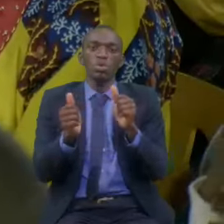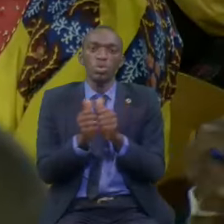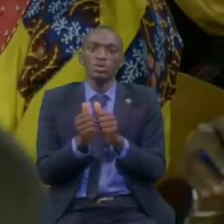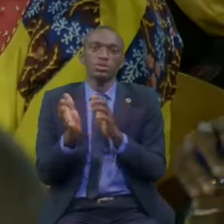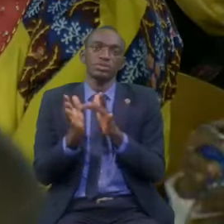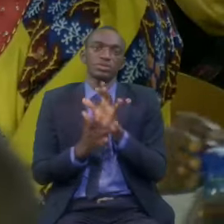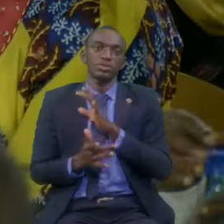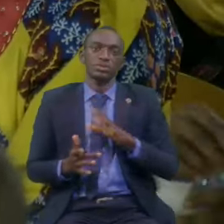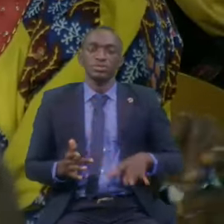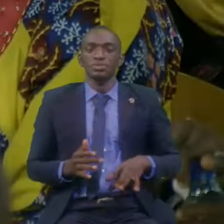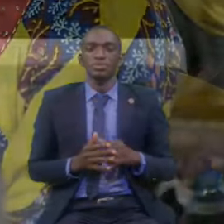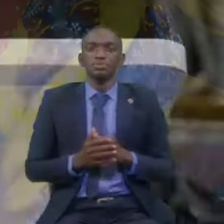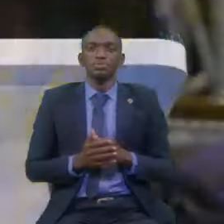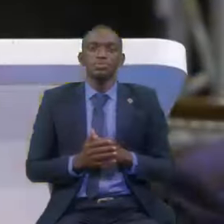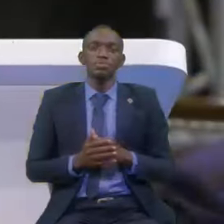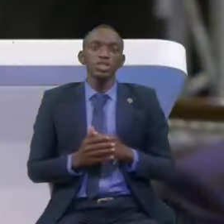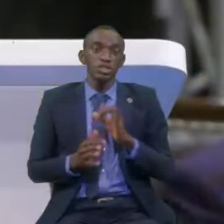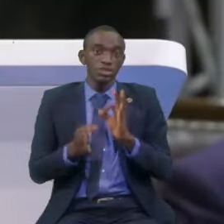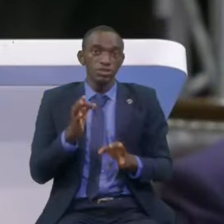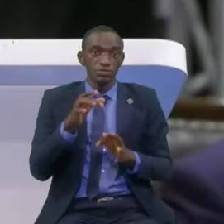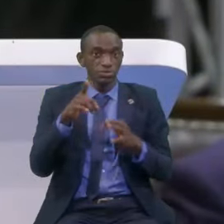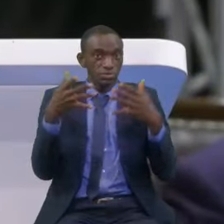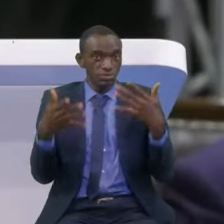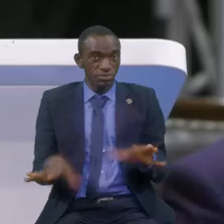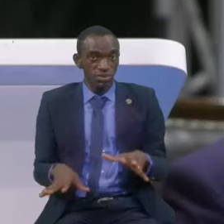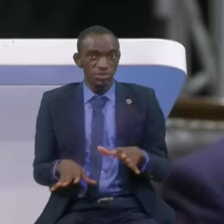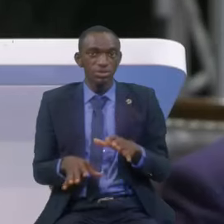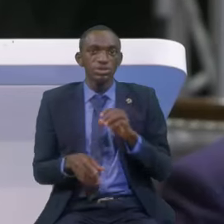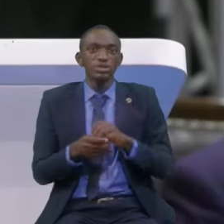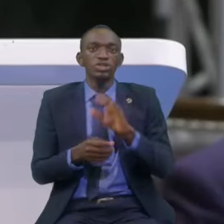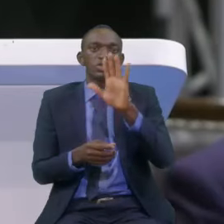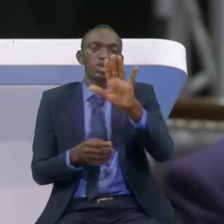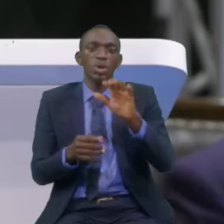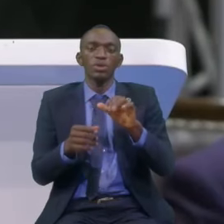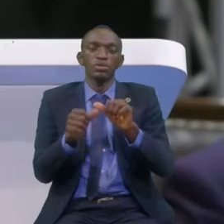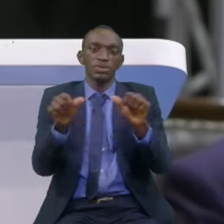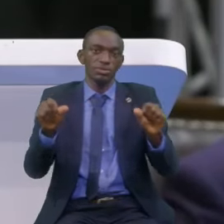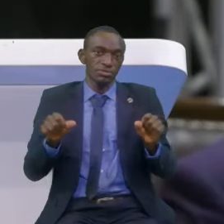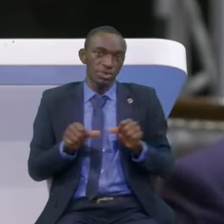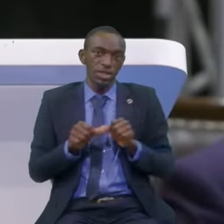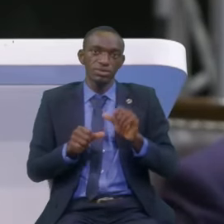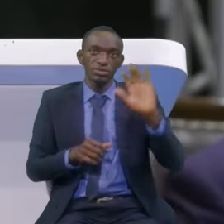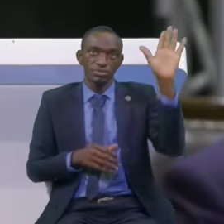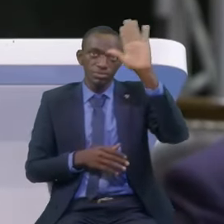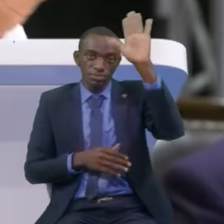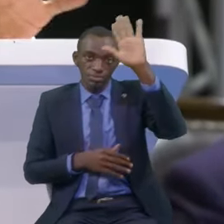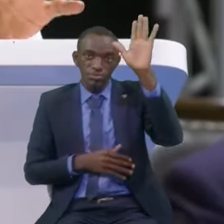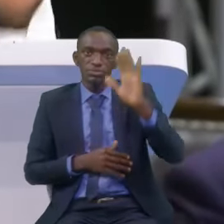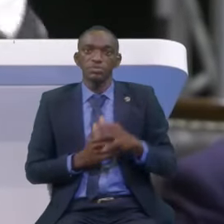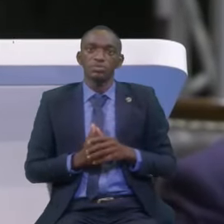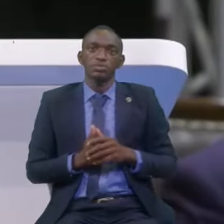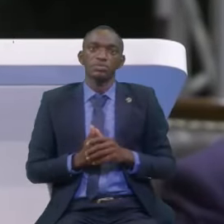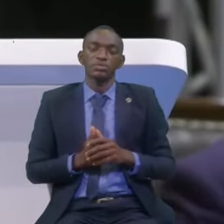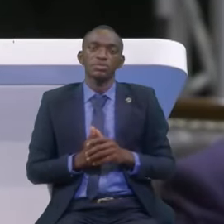If you are true in your section, you indicate and let the